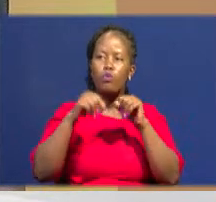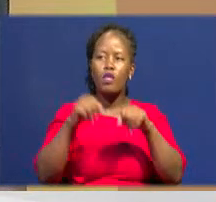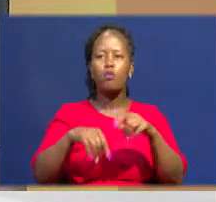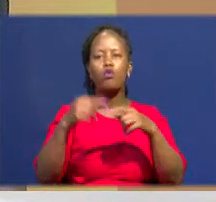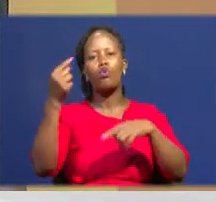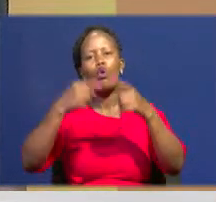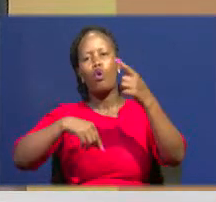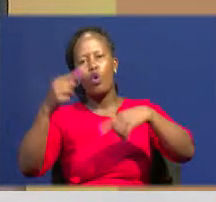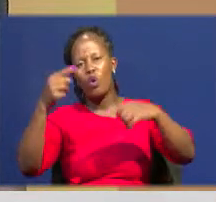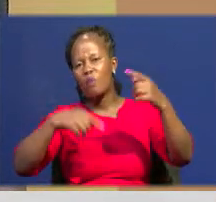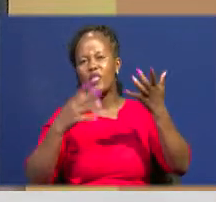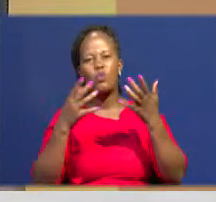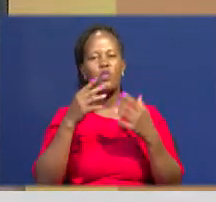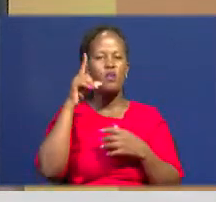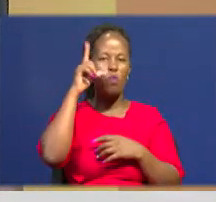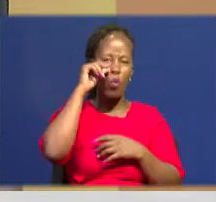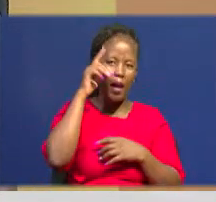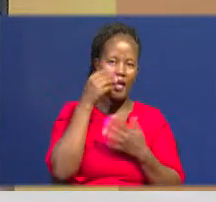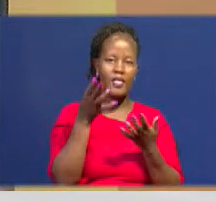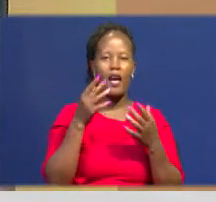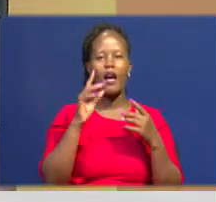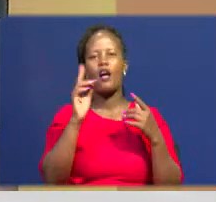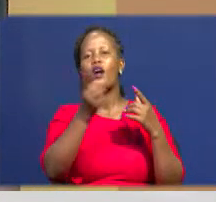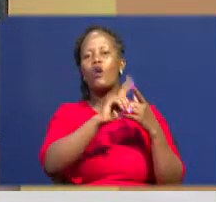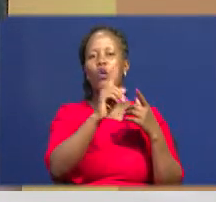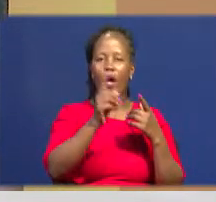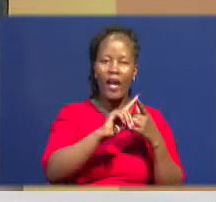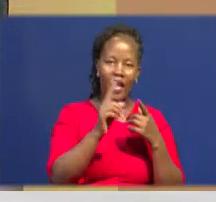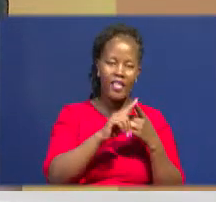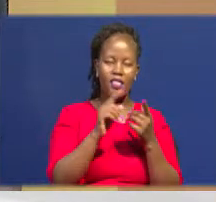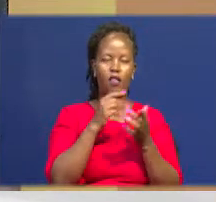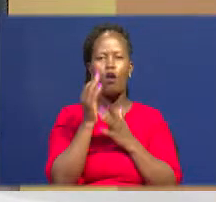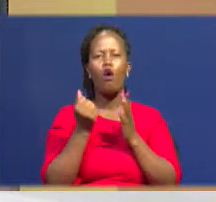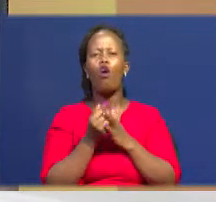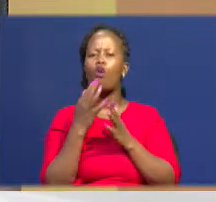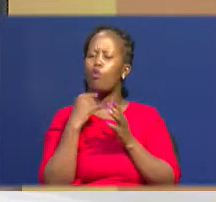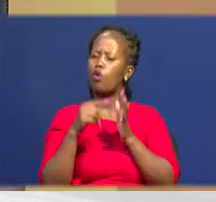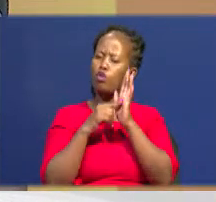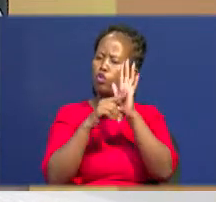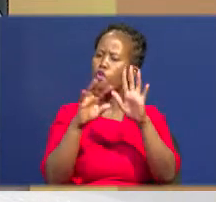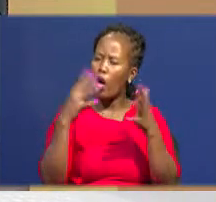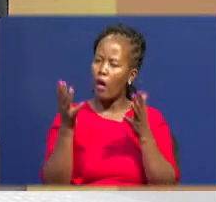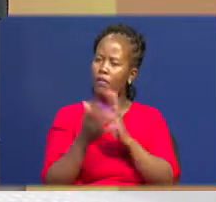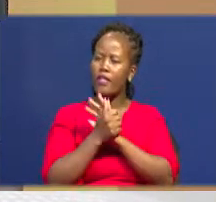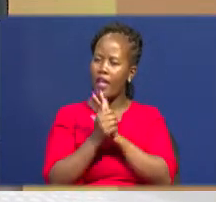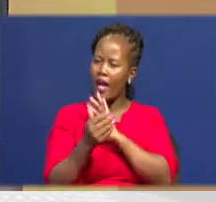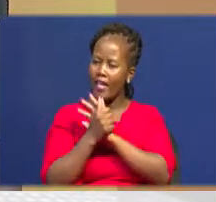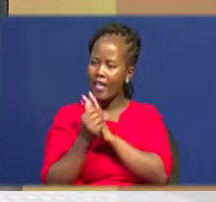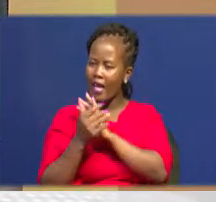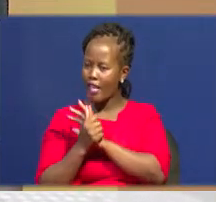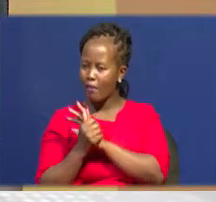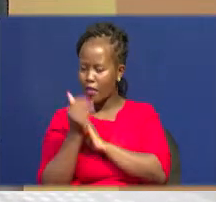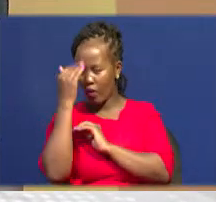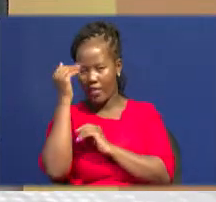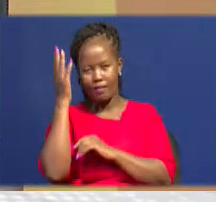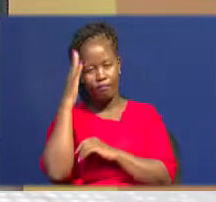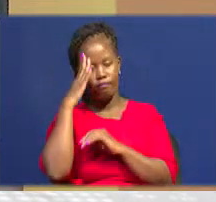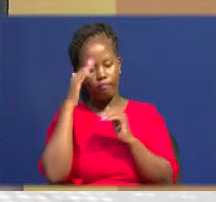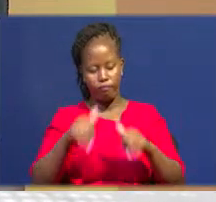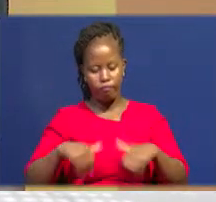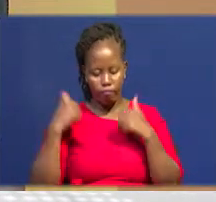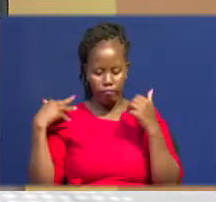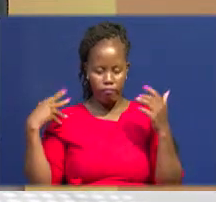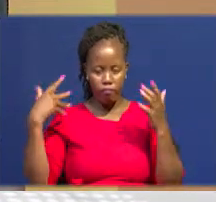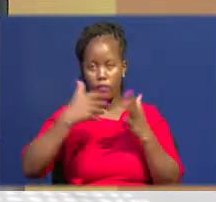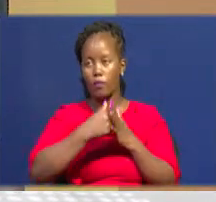Kwale, Mombasa. So everybody wants to come and show how good they are, because for them that's what they've known all their lives. Open